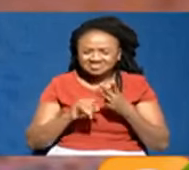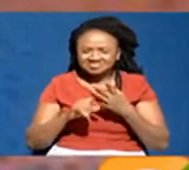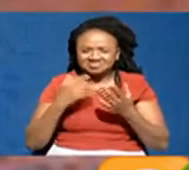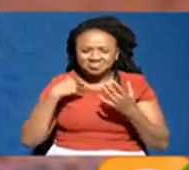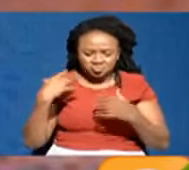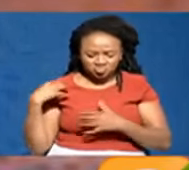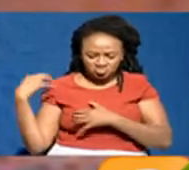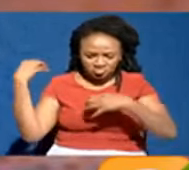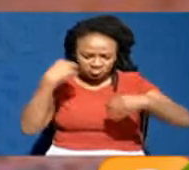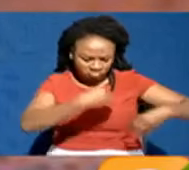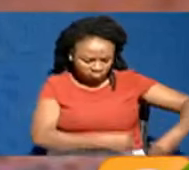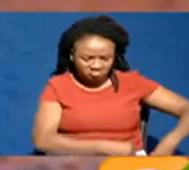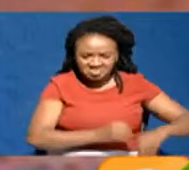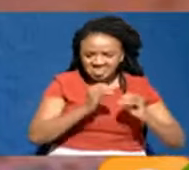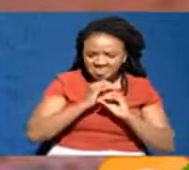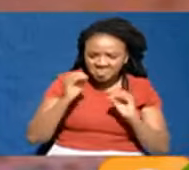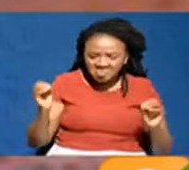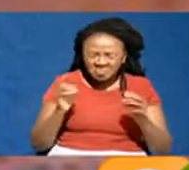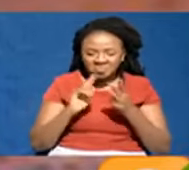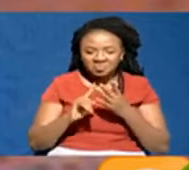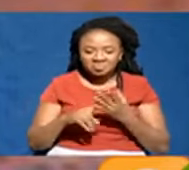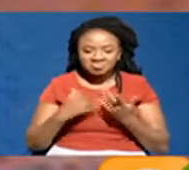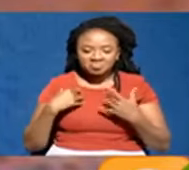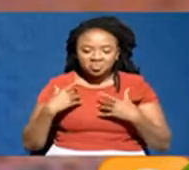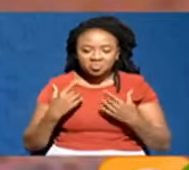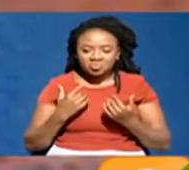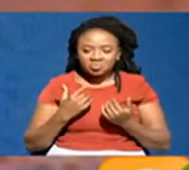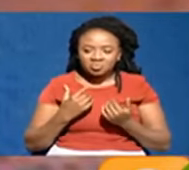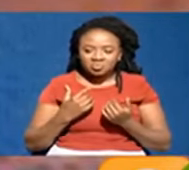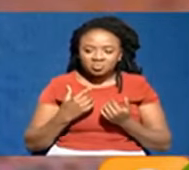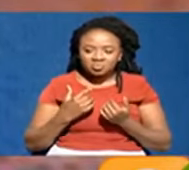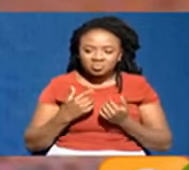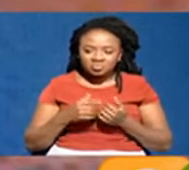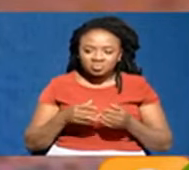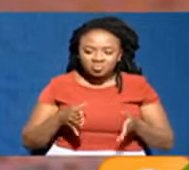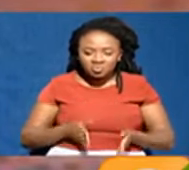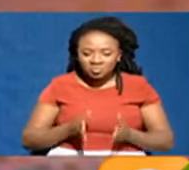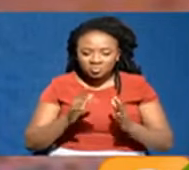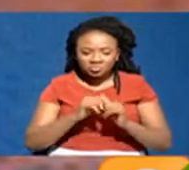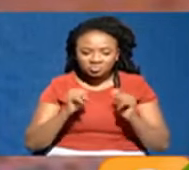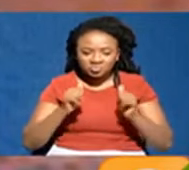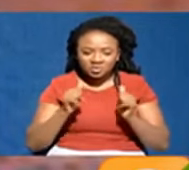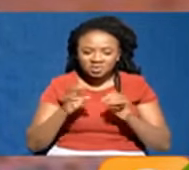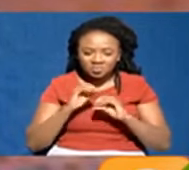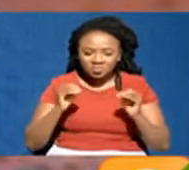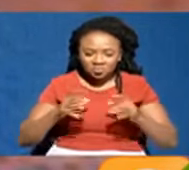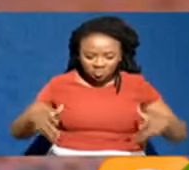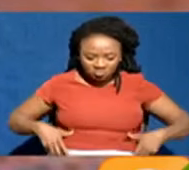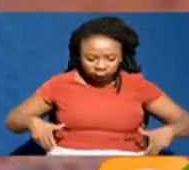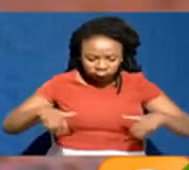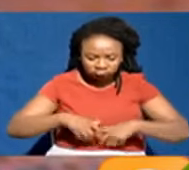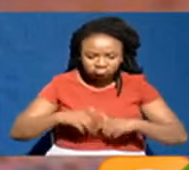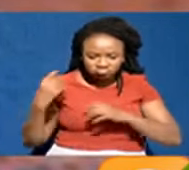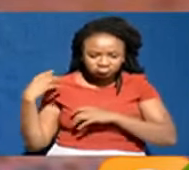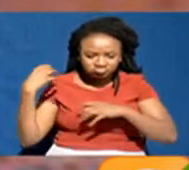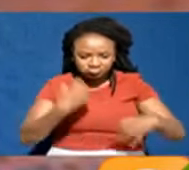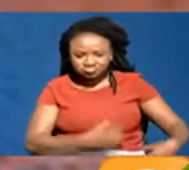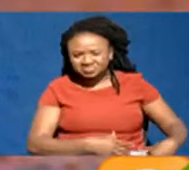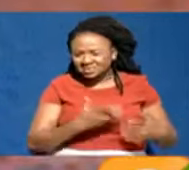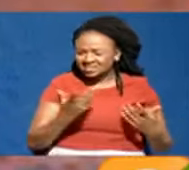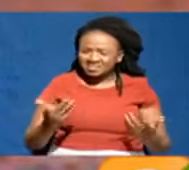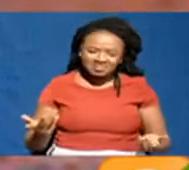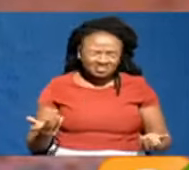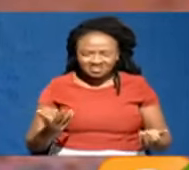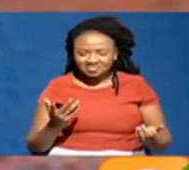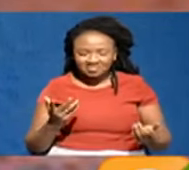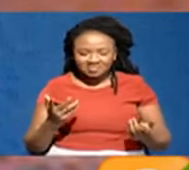of seatbelts, the lack of child restraints, although that's still not in our law, the seatbelt wearing itself. So all those are behavioral risk